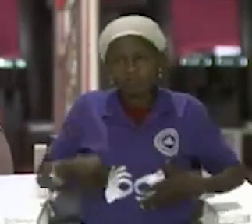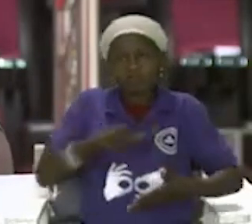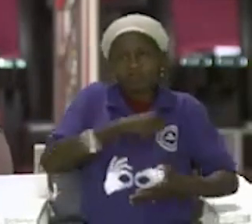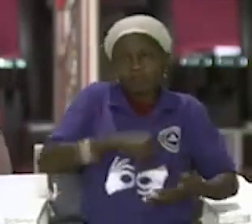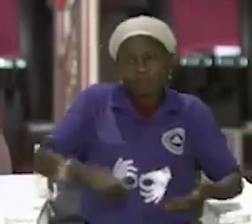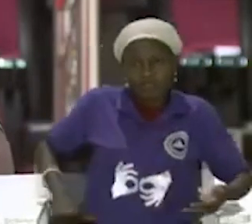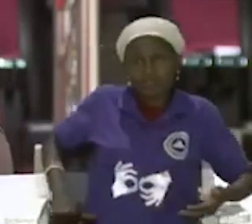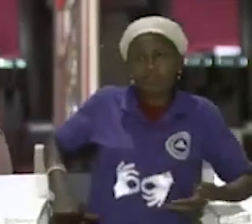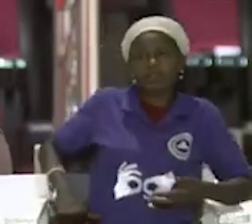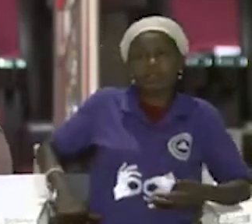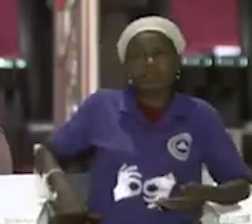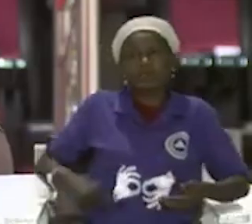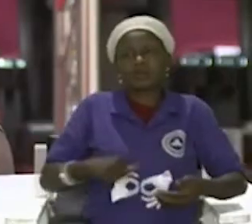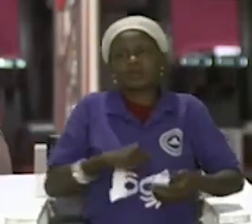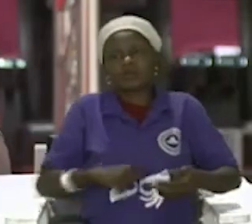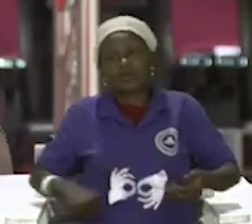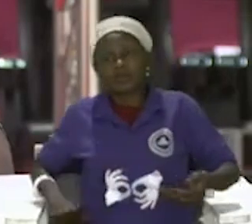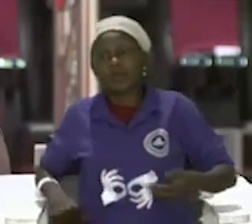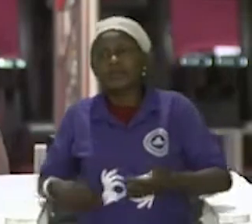and some